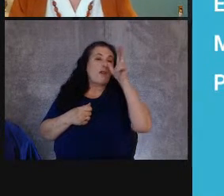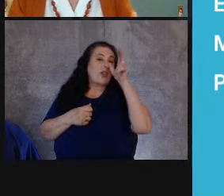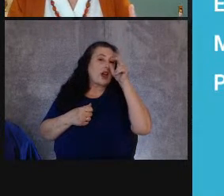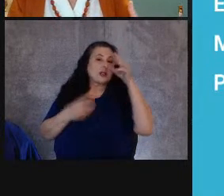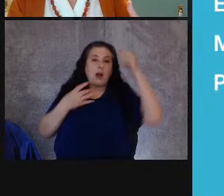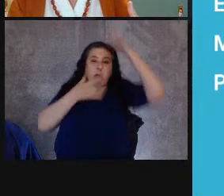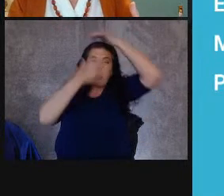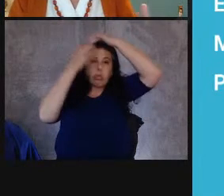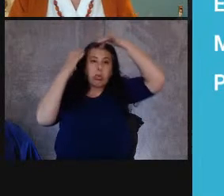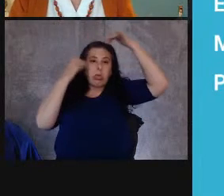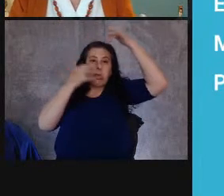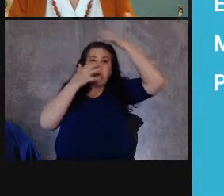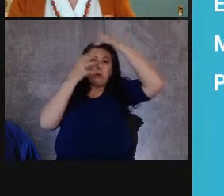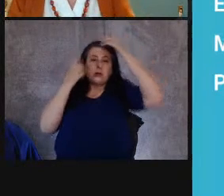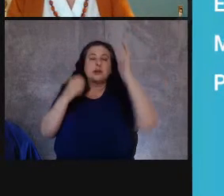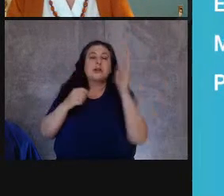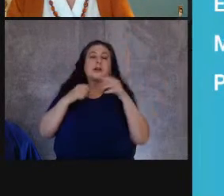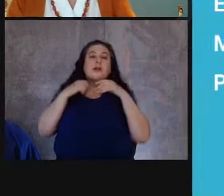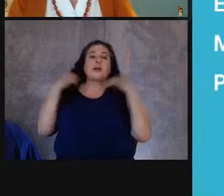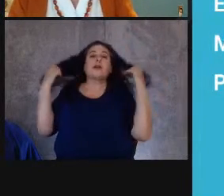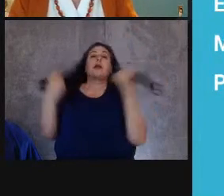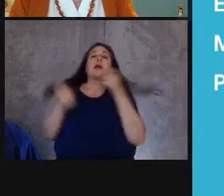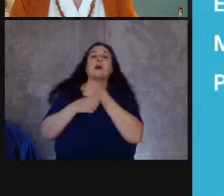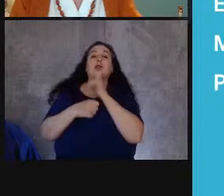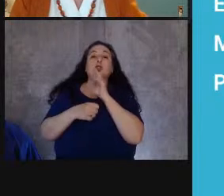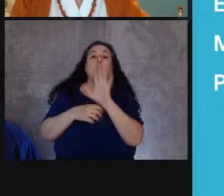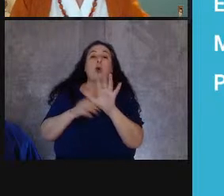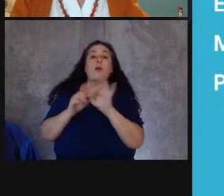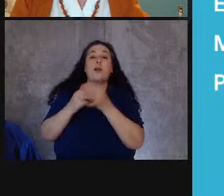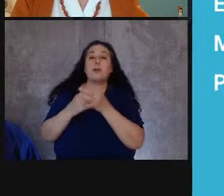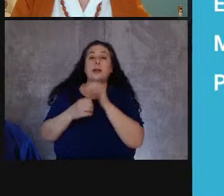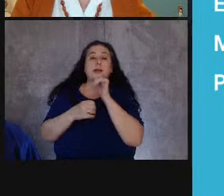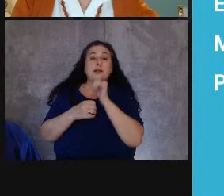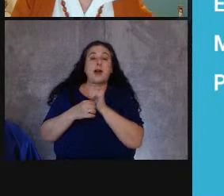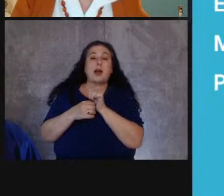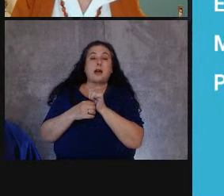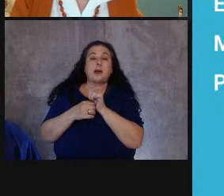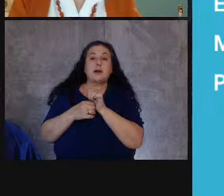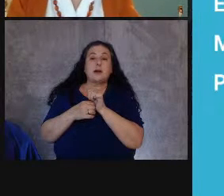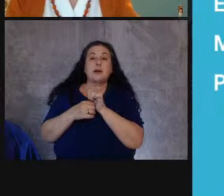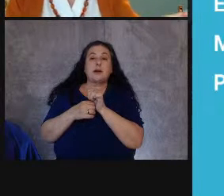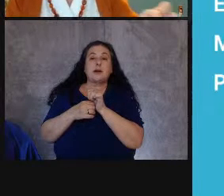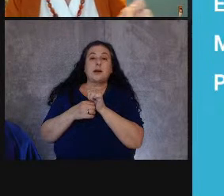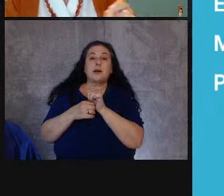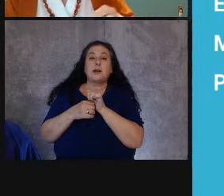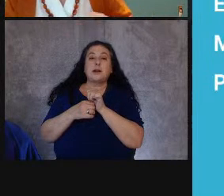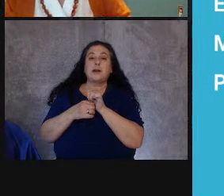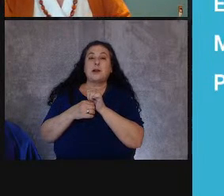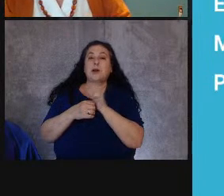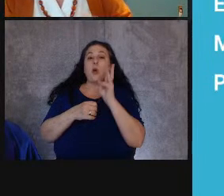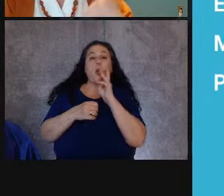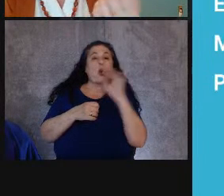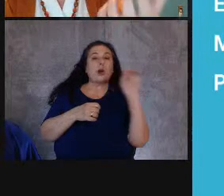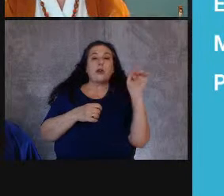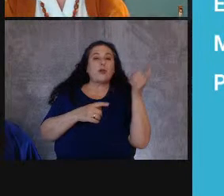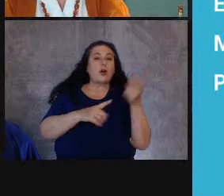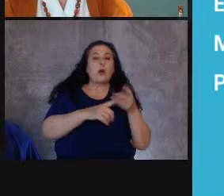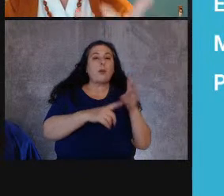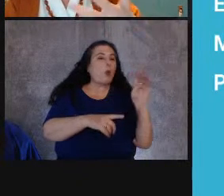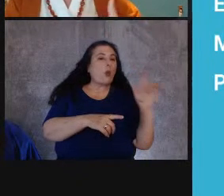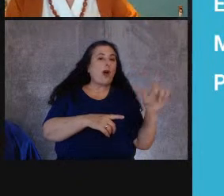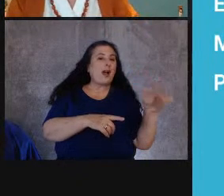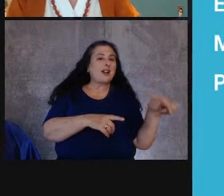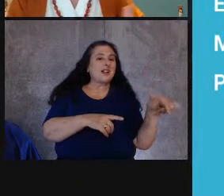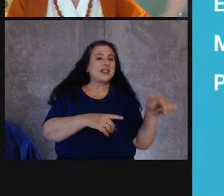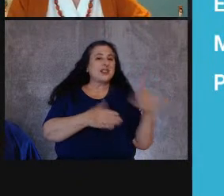buzzing around a baby, making sure that your family is not, pulling water from a well that is